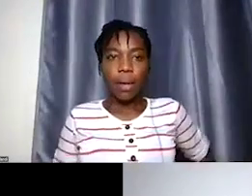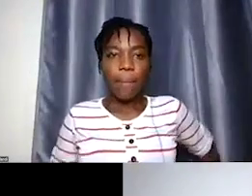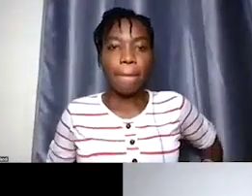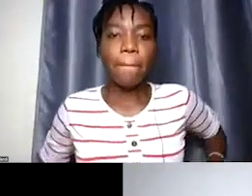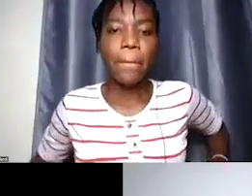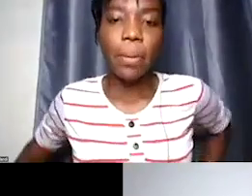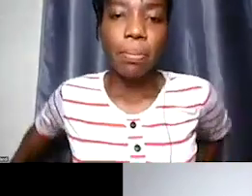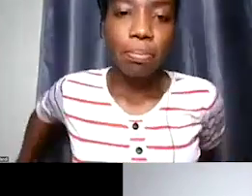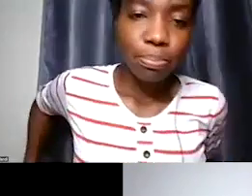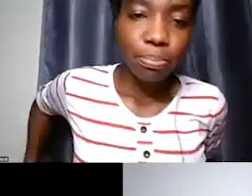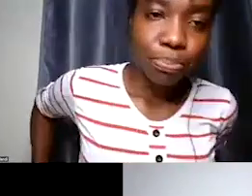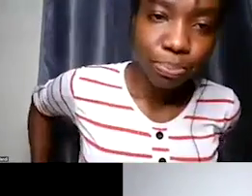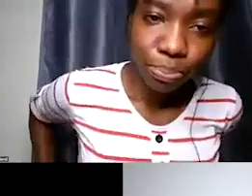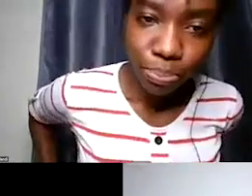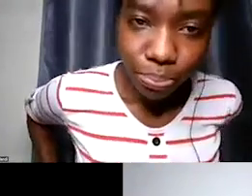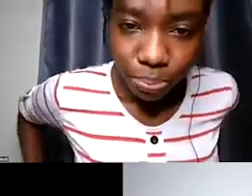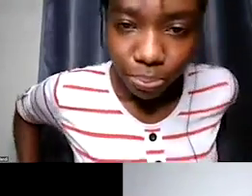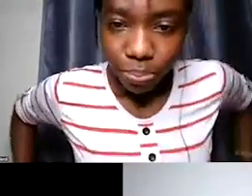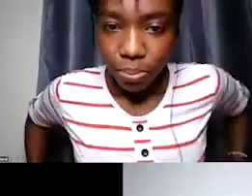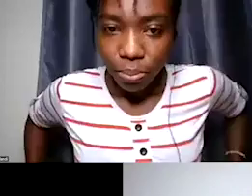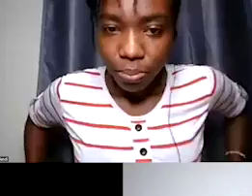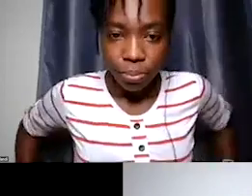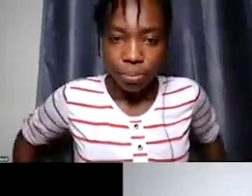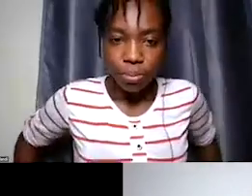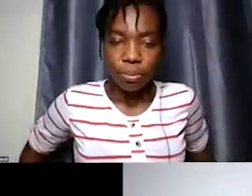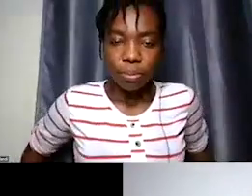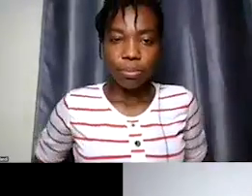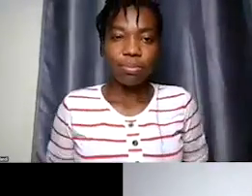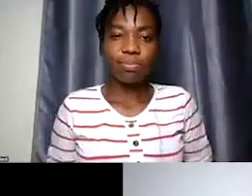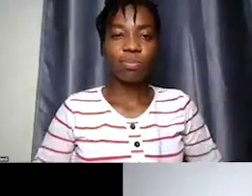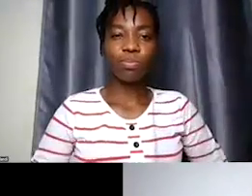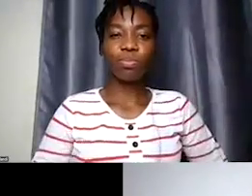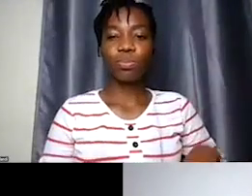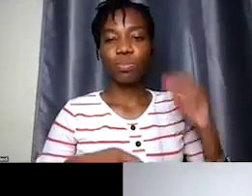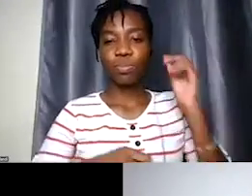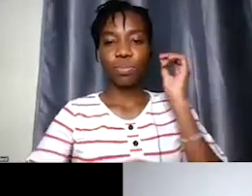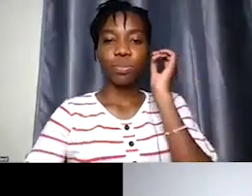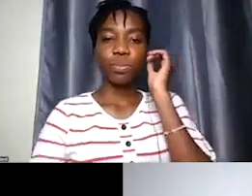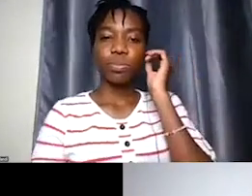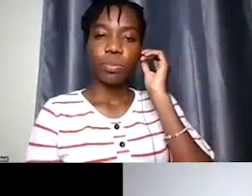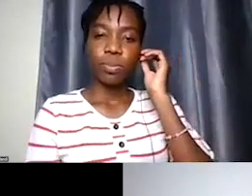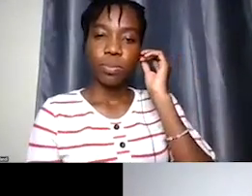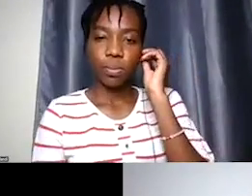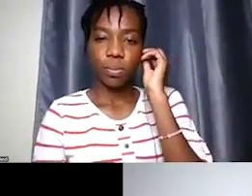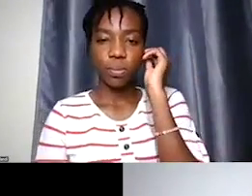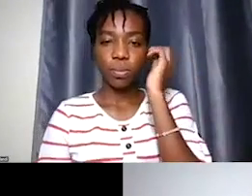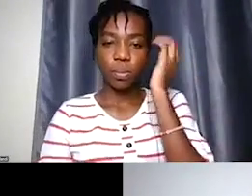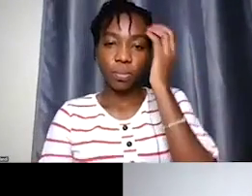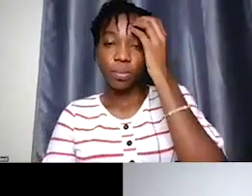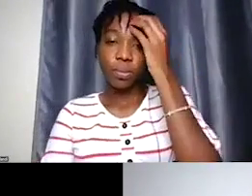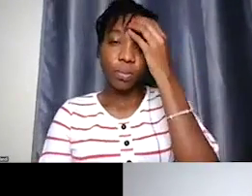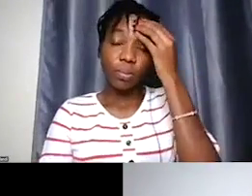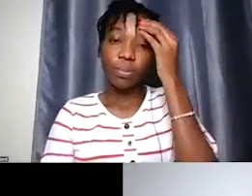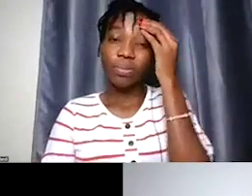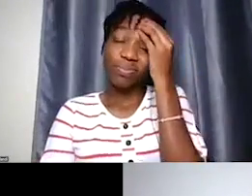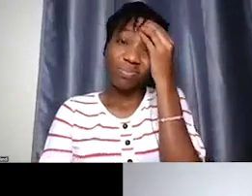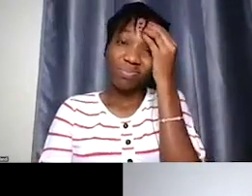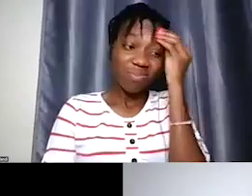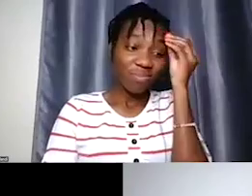Ataras. Frank, you can help me type in your email address as well. I know it will be faster because you know